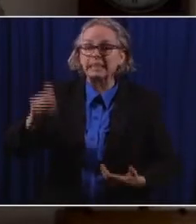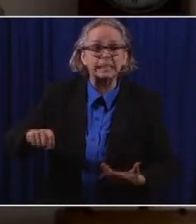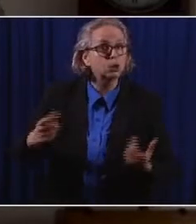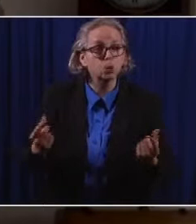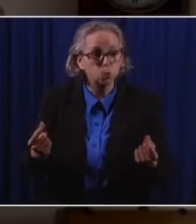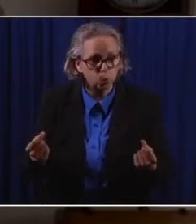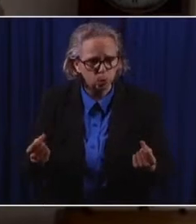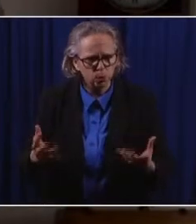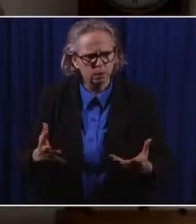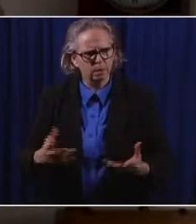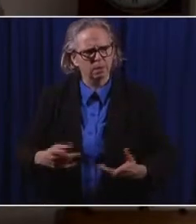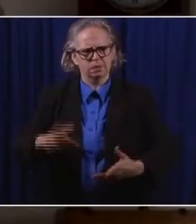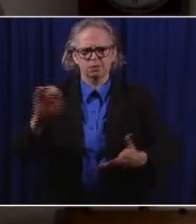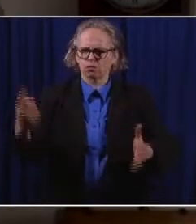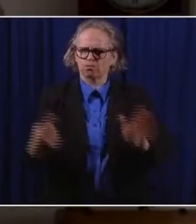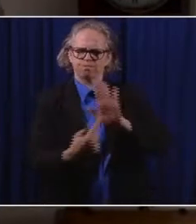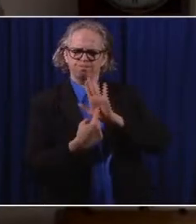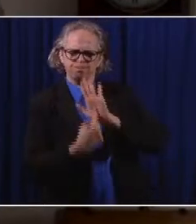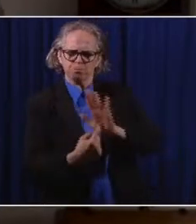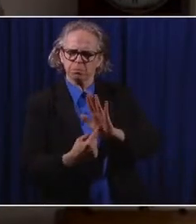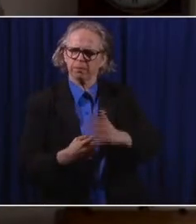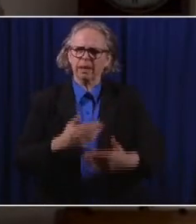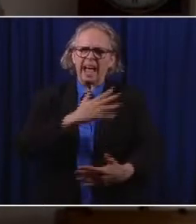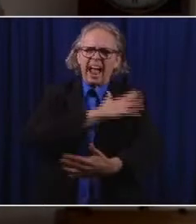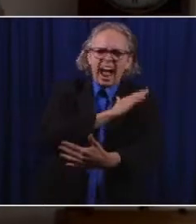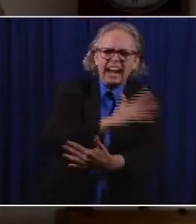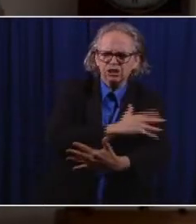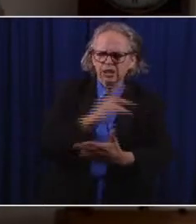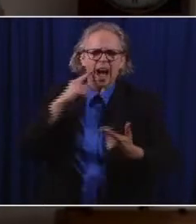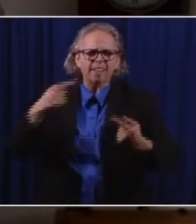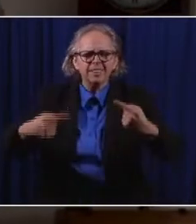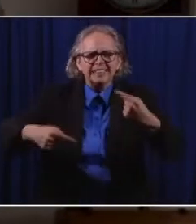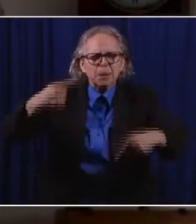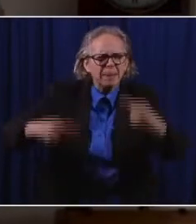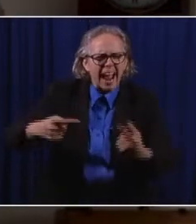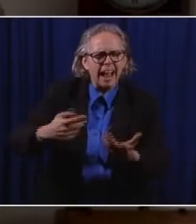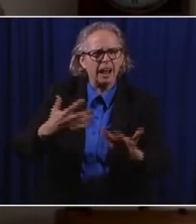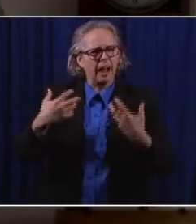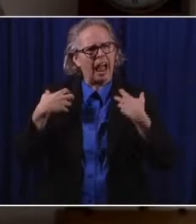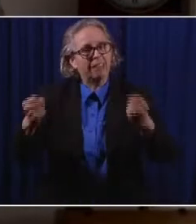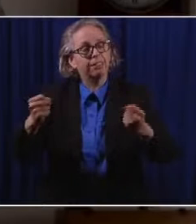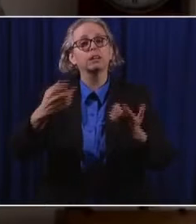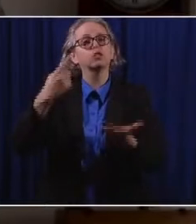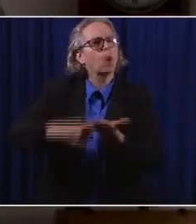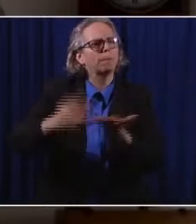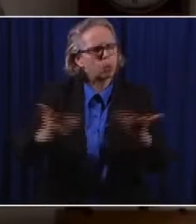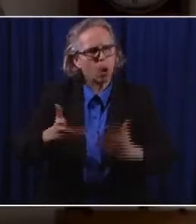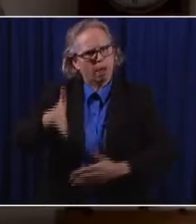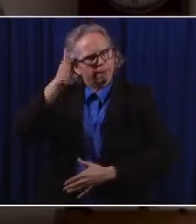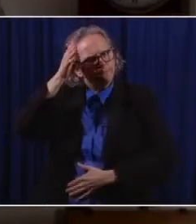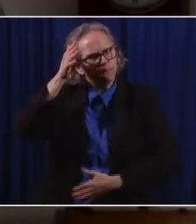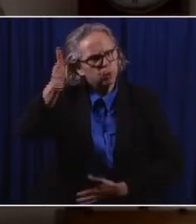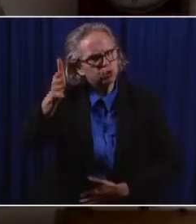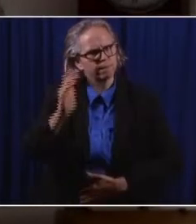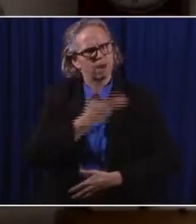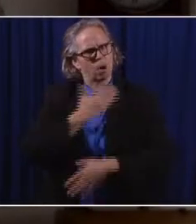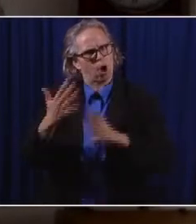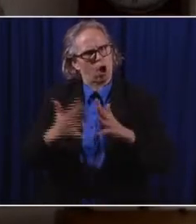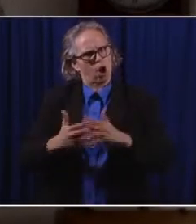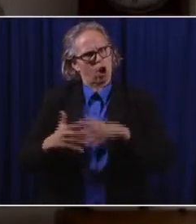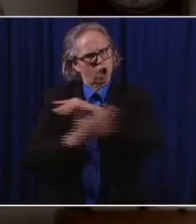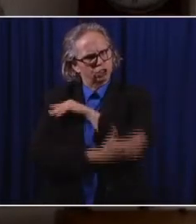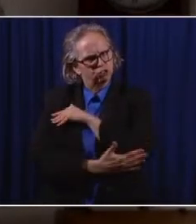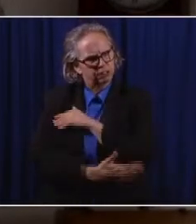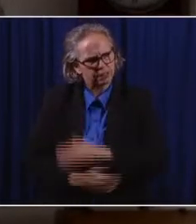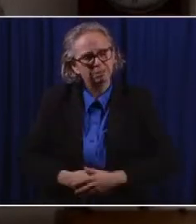energetic debate on the challenges that the next president will face. And as in presidential debates of the